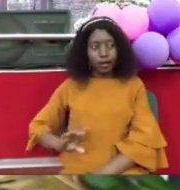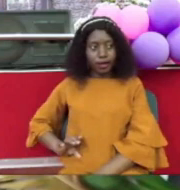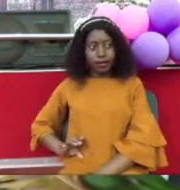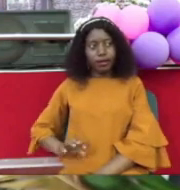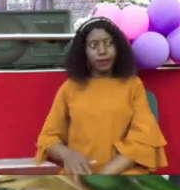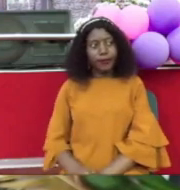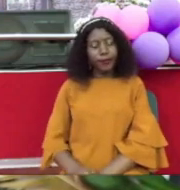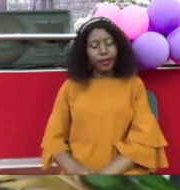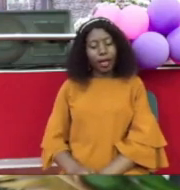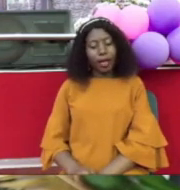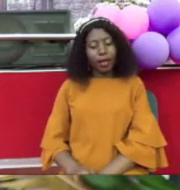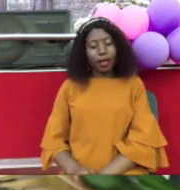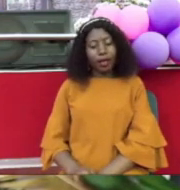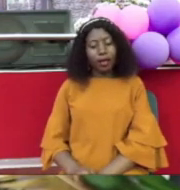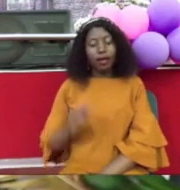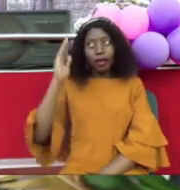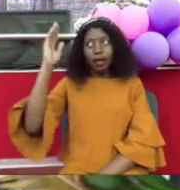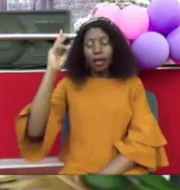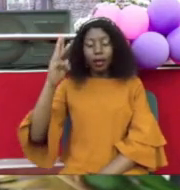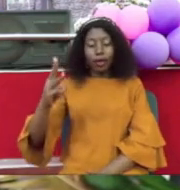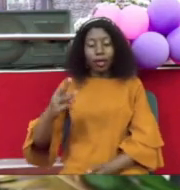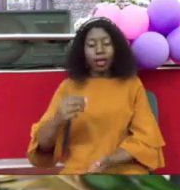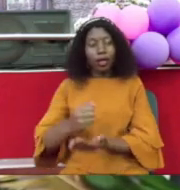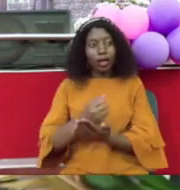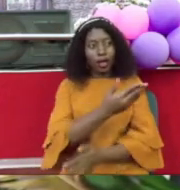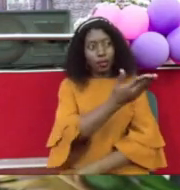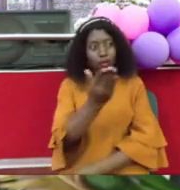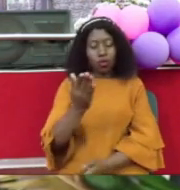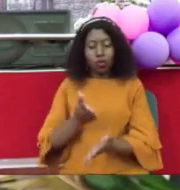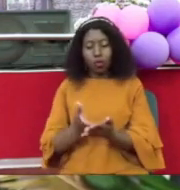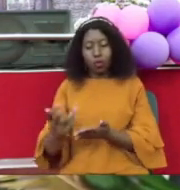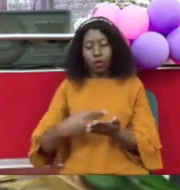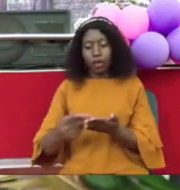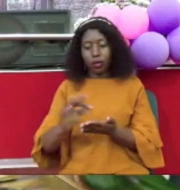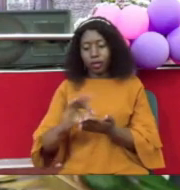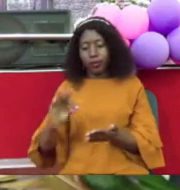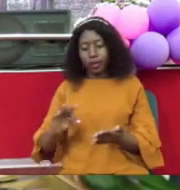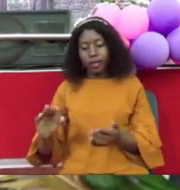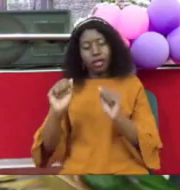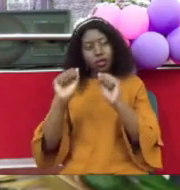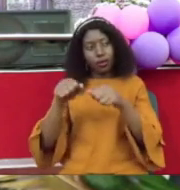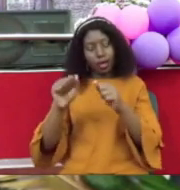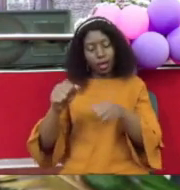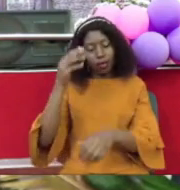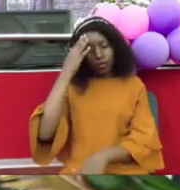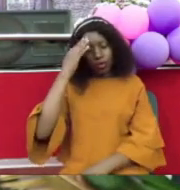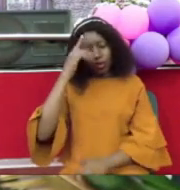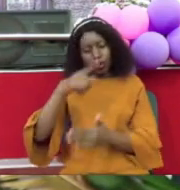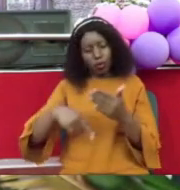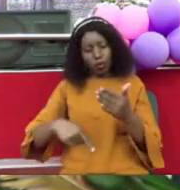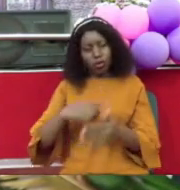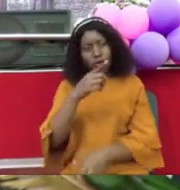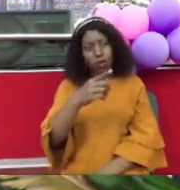will enable you by the Holy Spirit. Na kwa kupitia Roho Mtakatifu atakuwezesha. To be able to know what you are created for. Ili